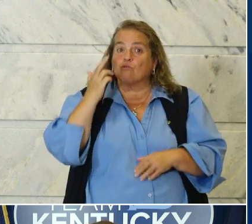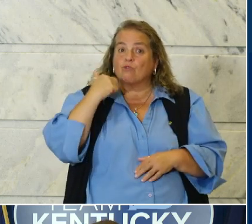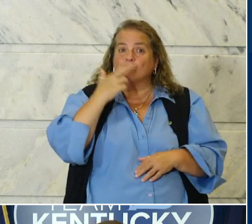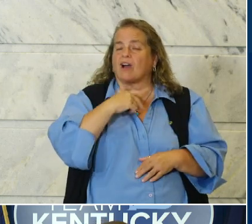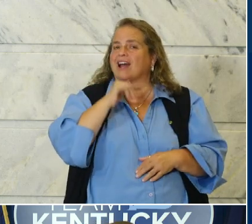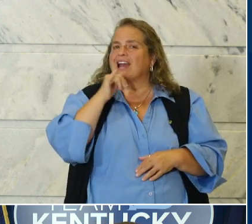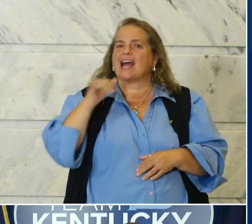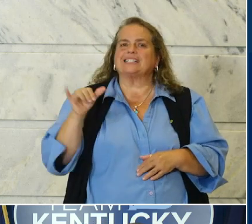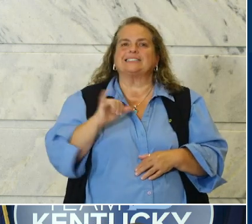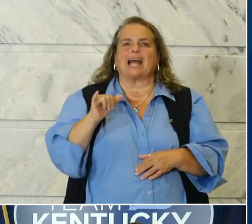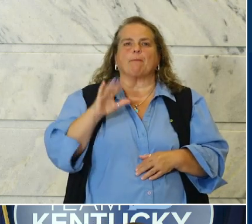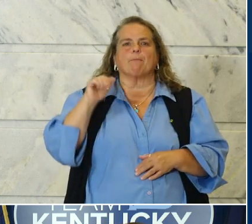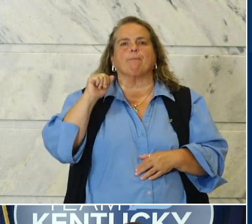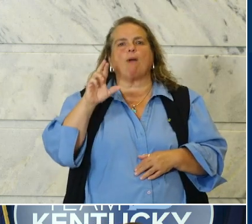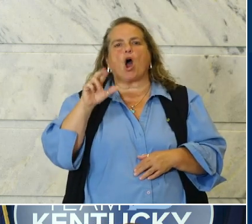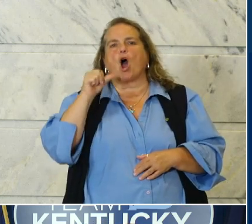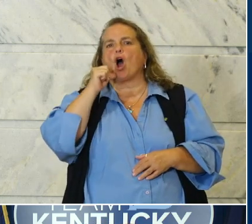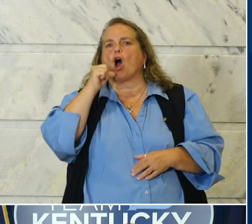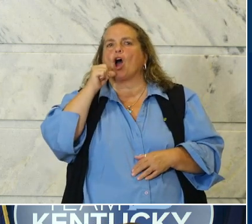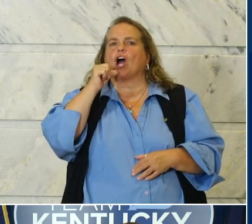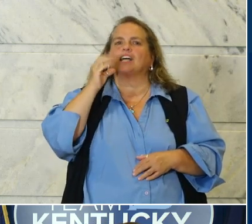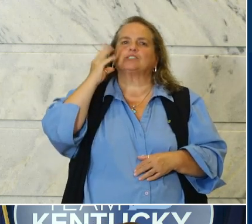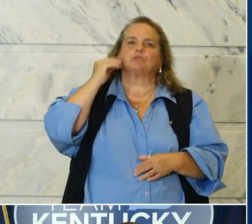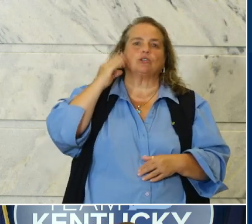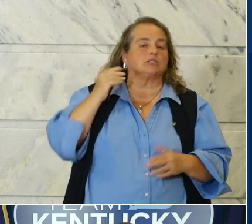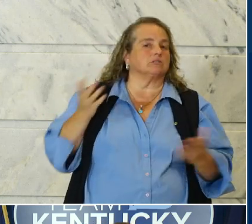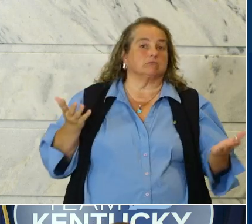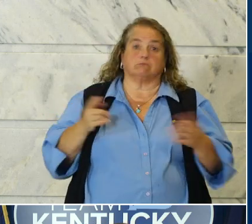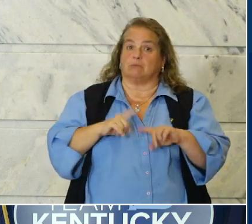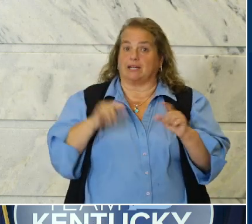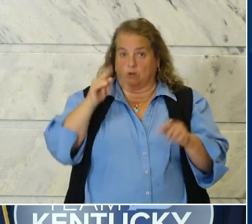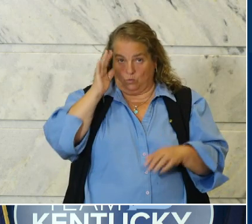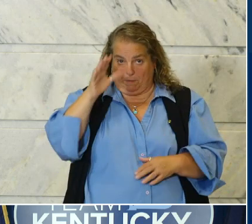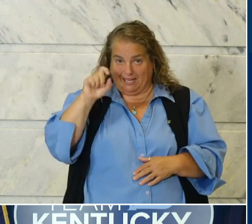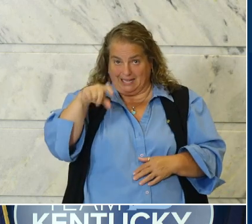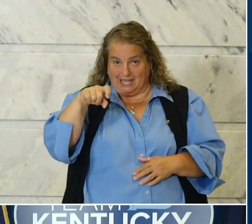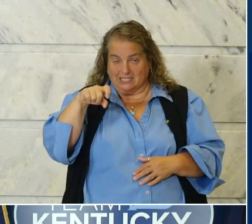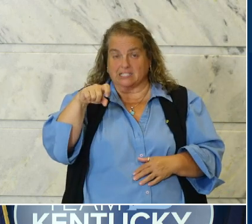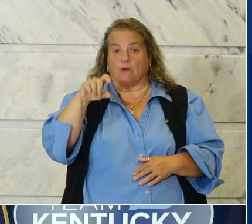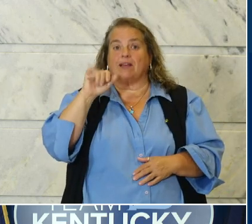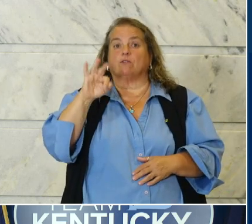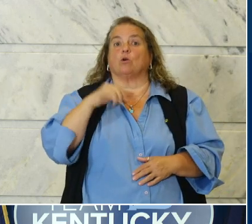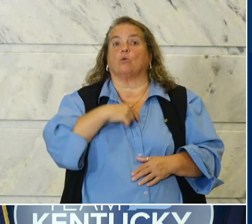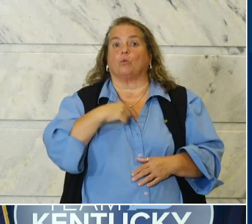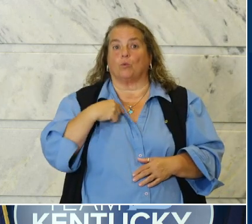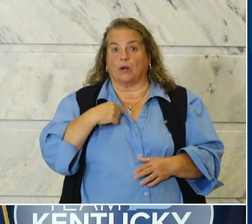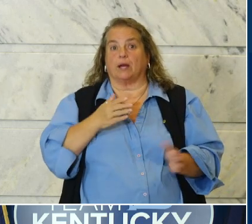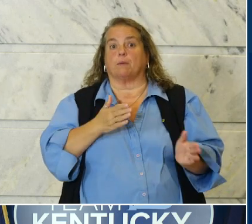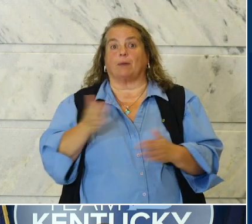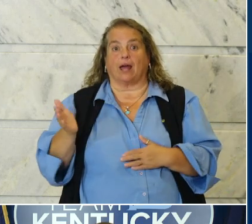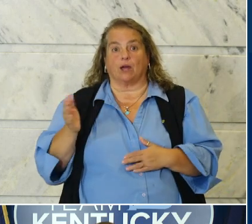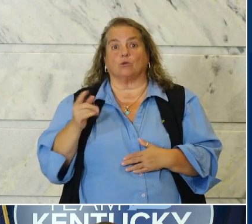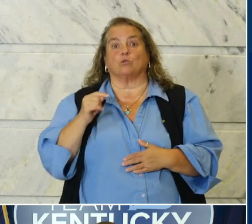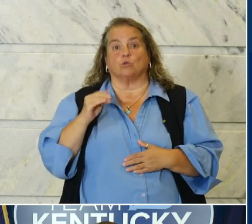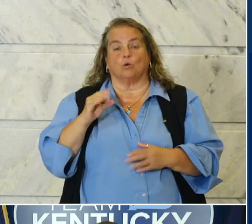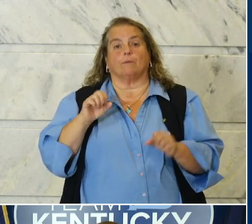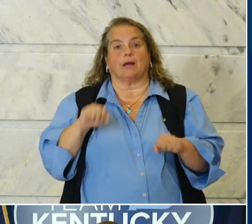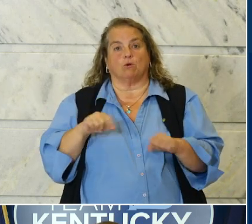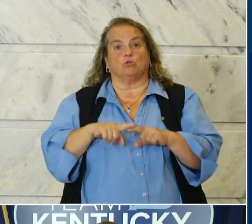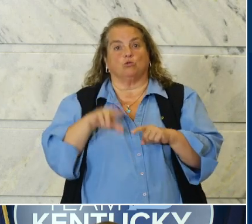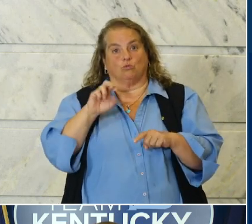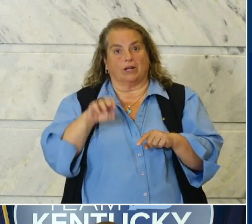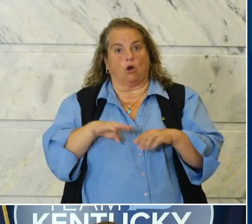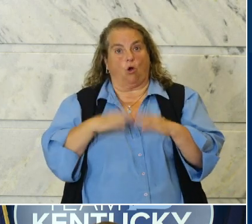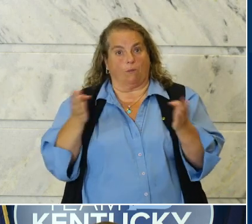bar experience that people want, but it's going to be necessary if we're going to be able to reopen